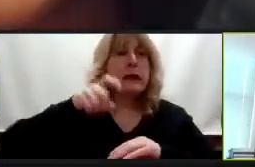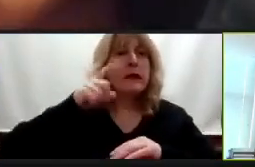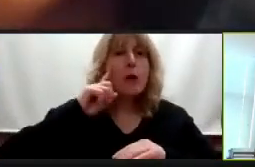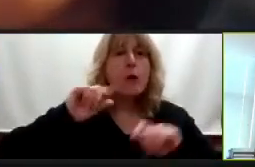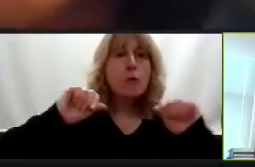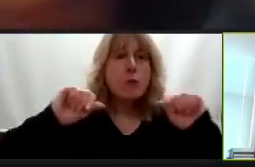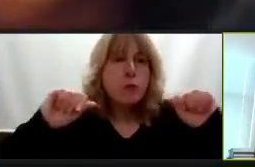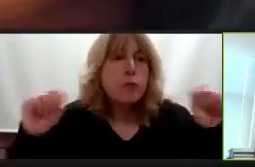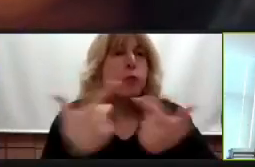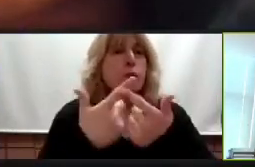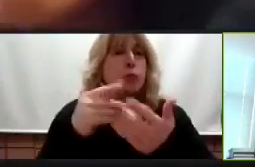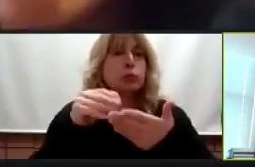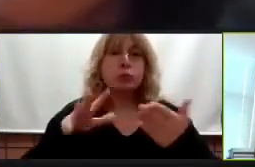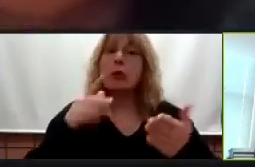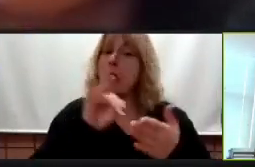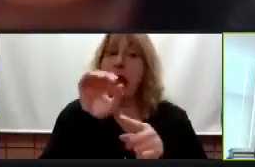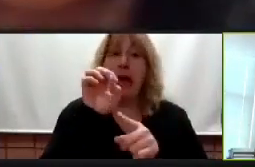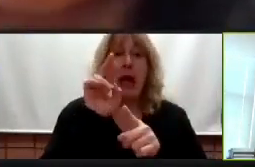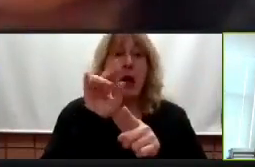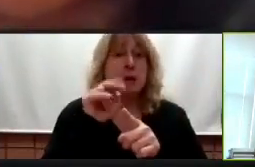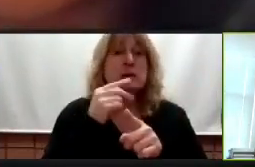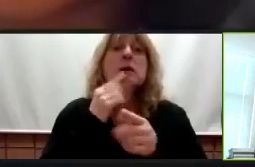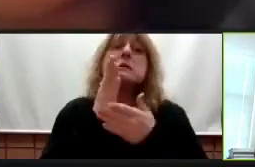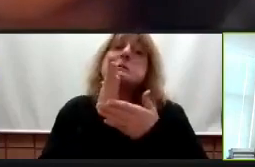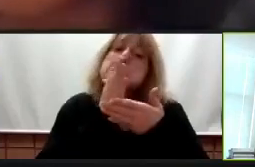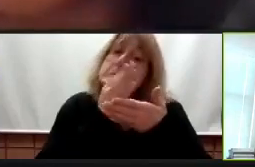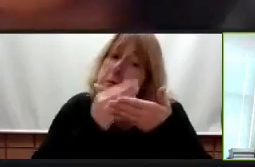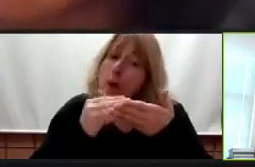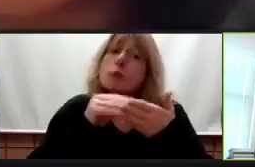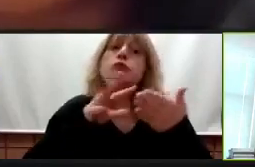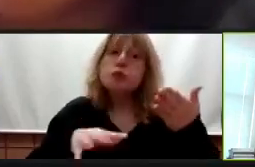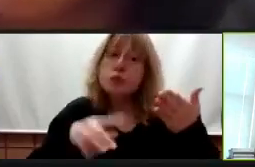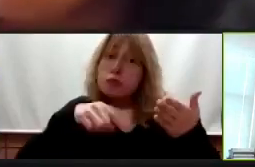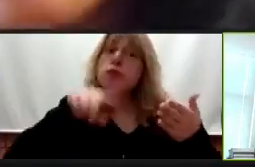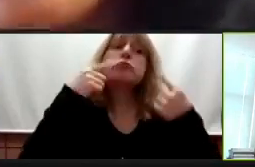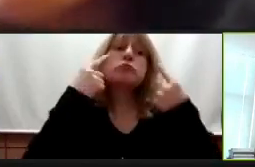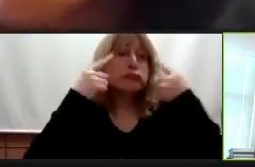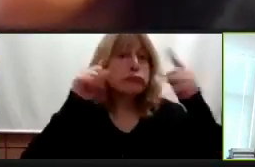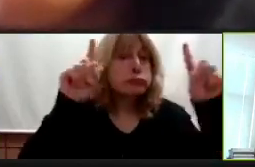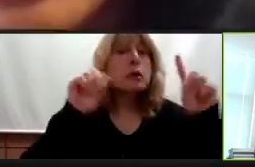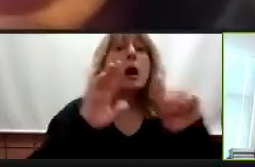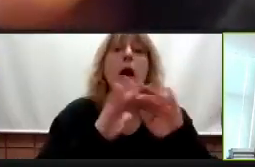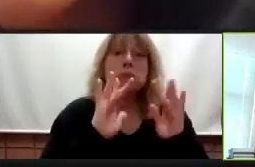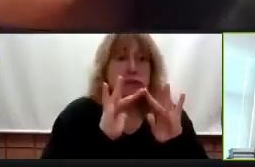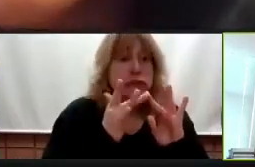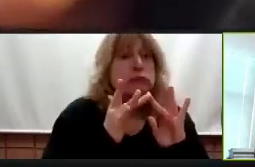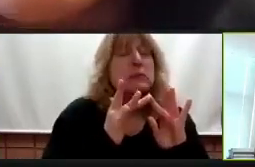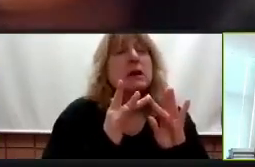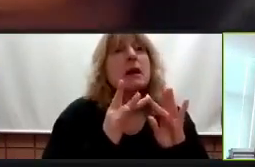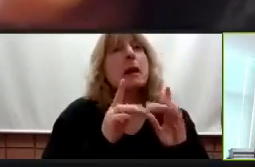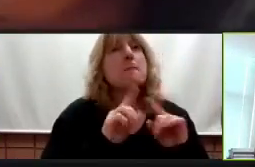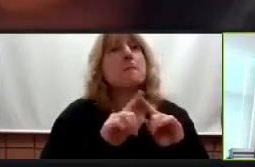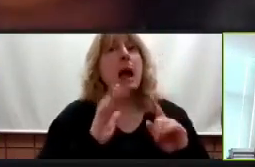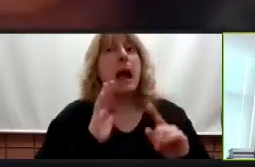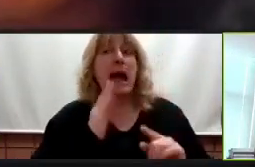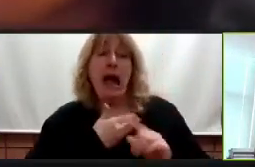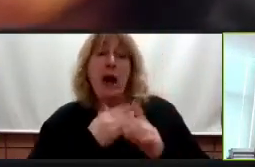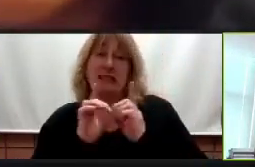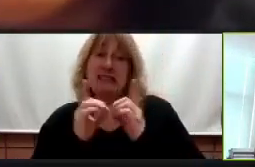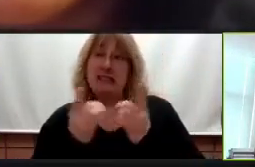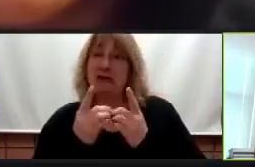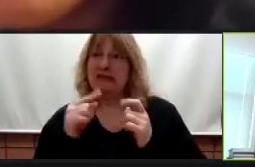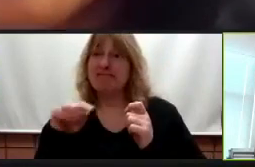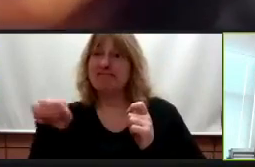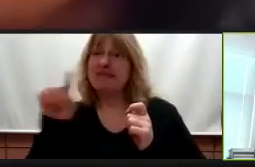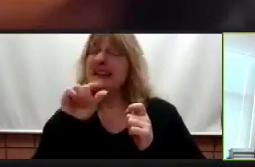Erin's point, there are some students that have been successful in the virtual space. The reality for our district is that's not been most of